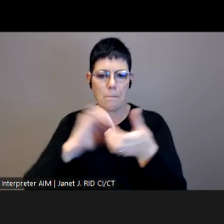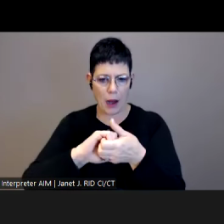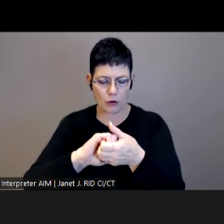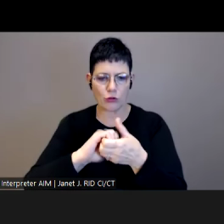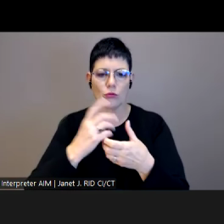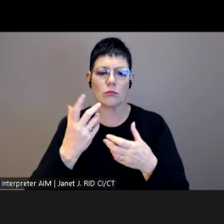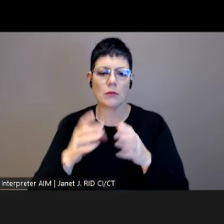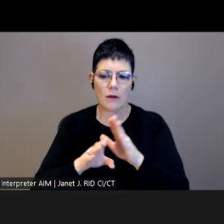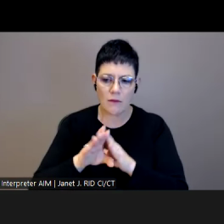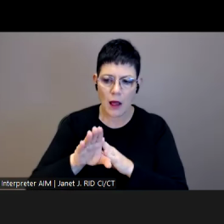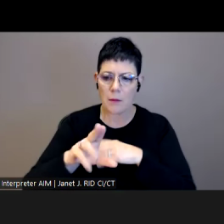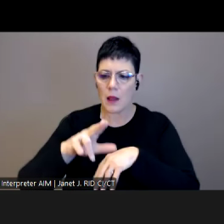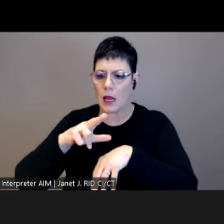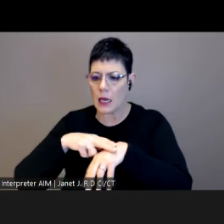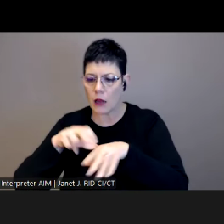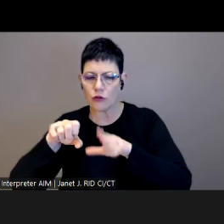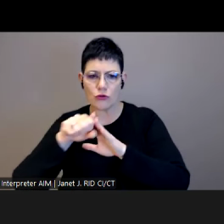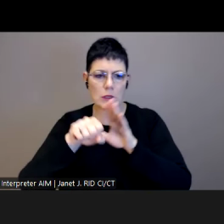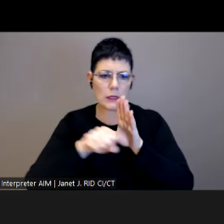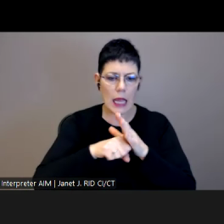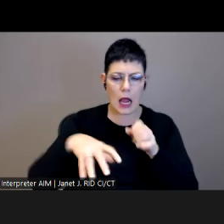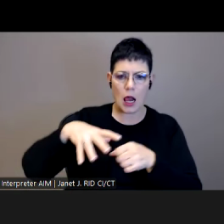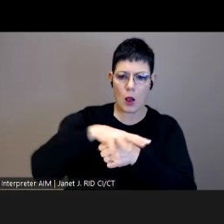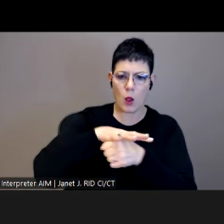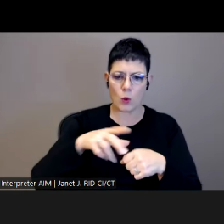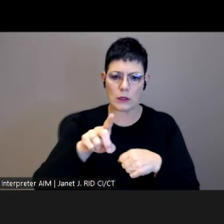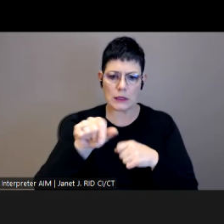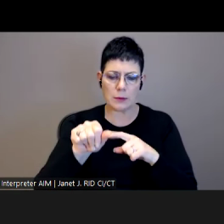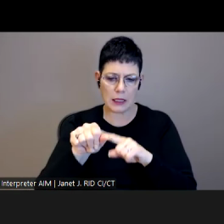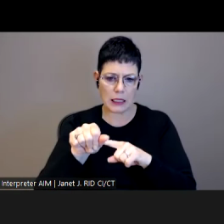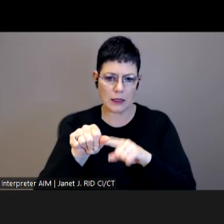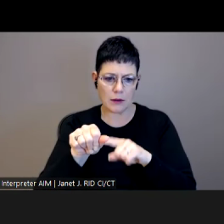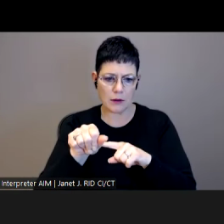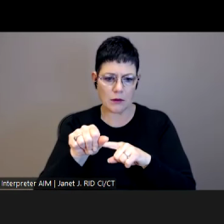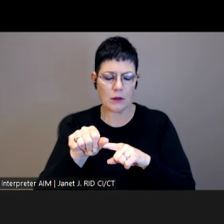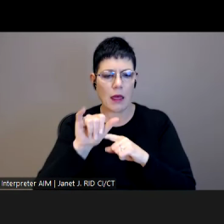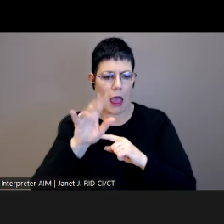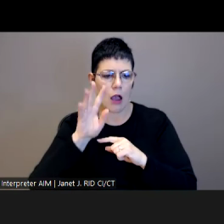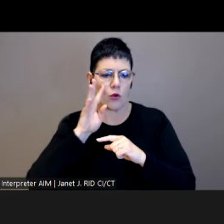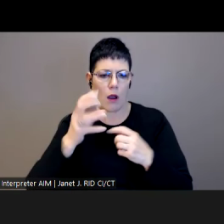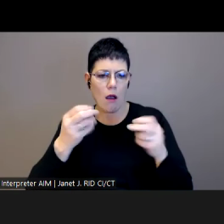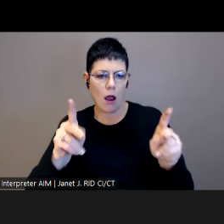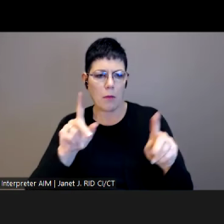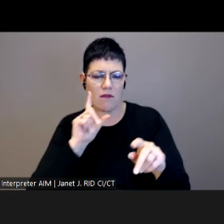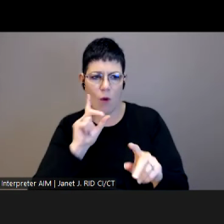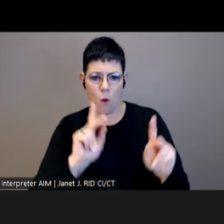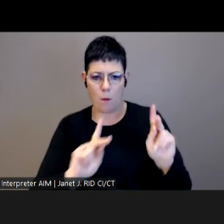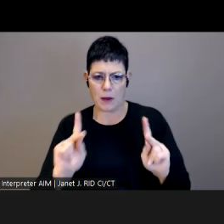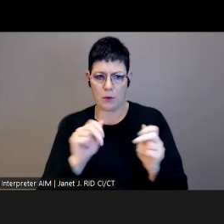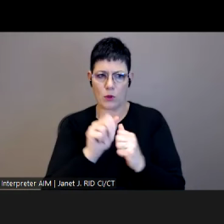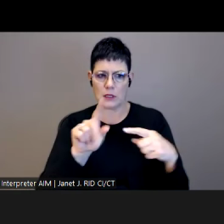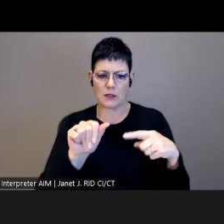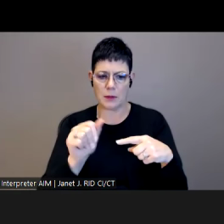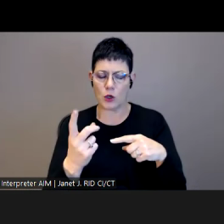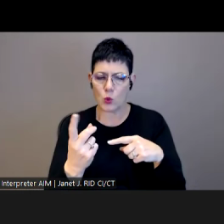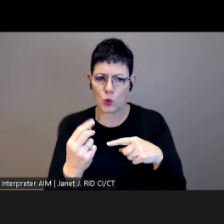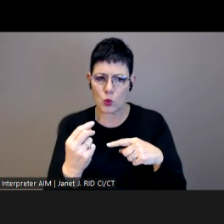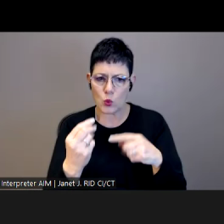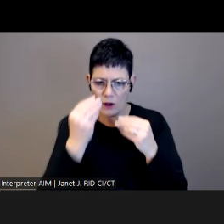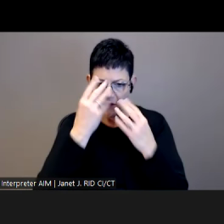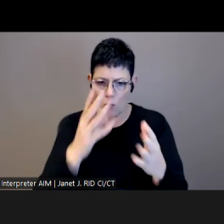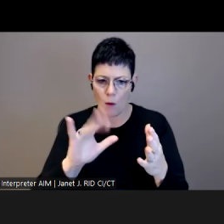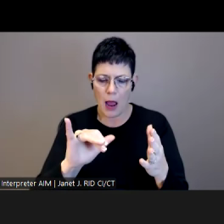amongst national, state, and local disability advocates, and creates opportunities for the disability community to be informed about